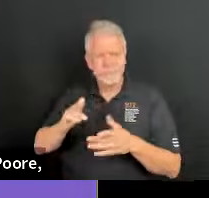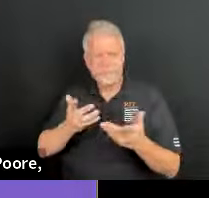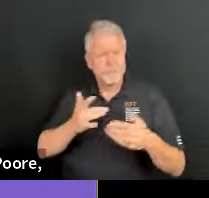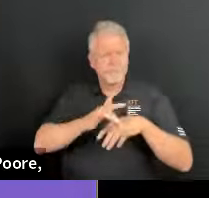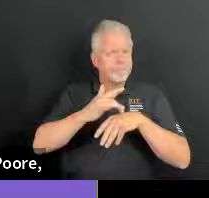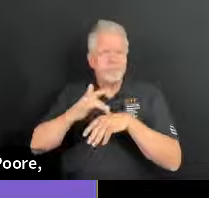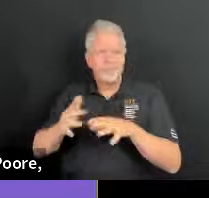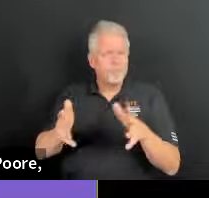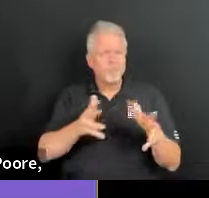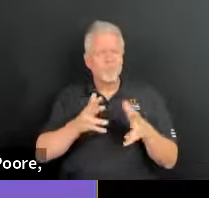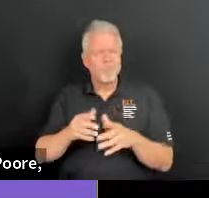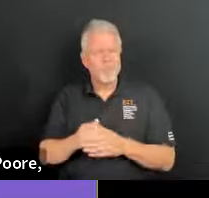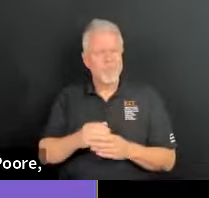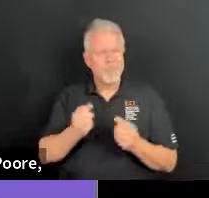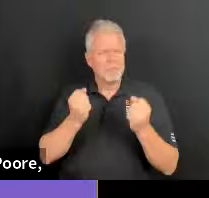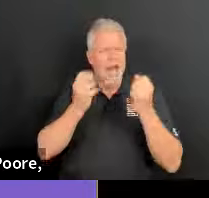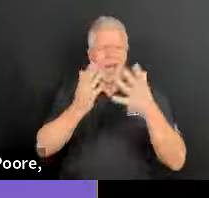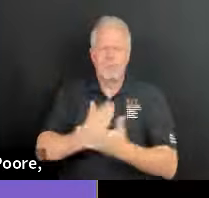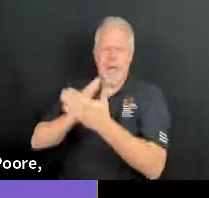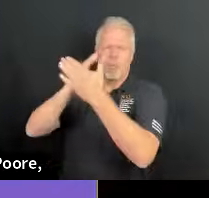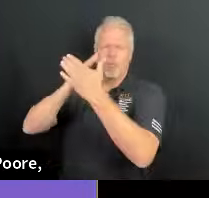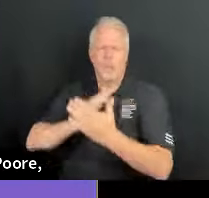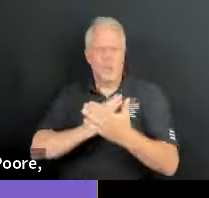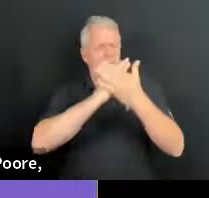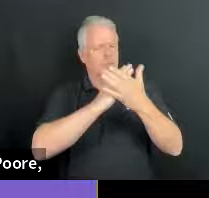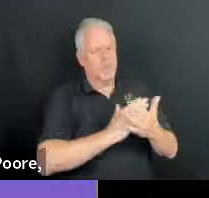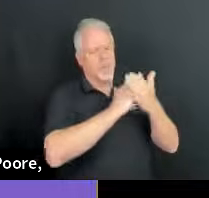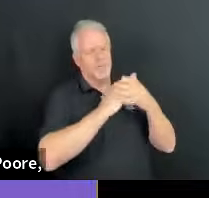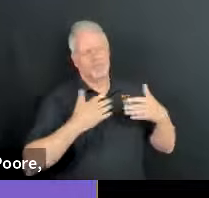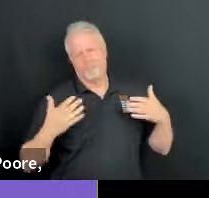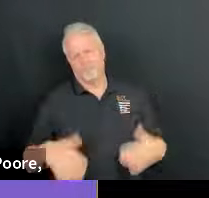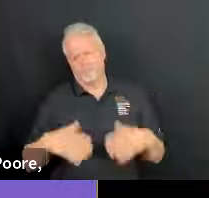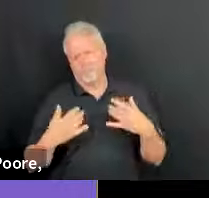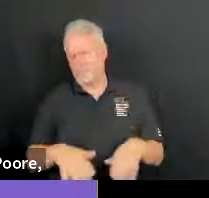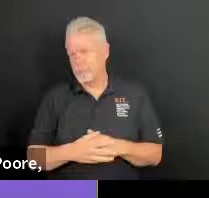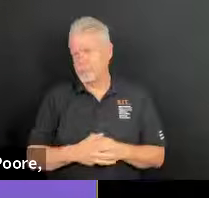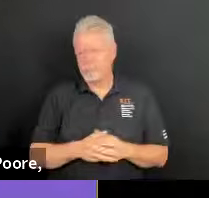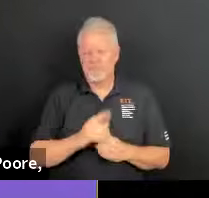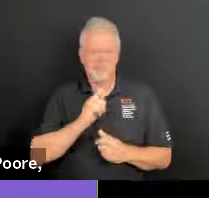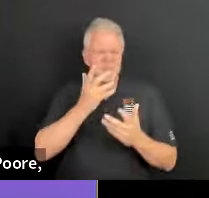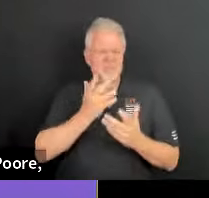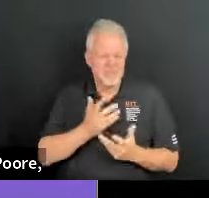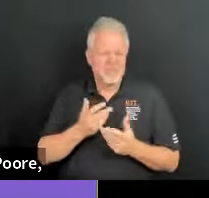for getting services in other locations, in other instances, there are so many barriers that the